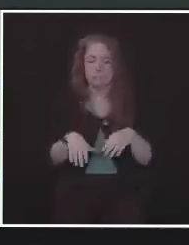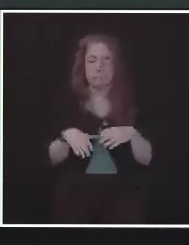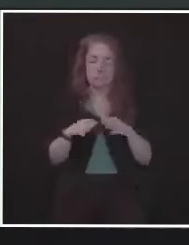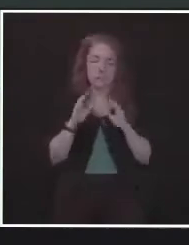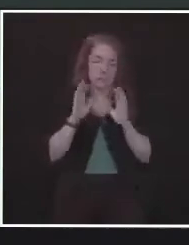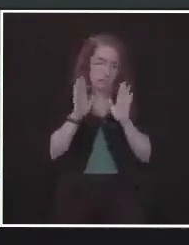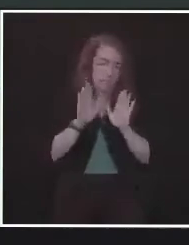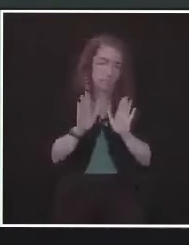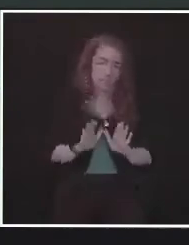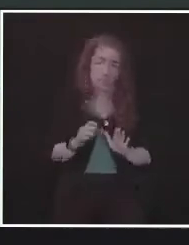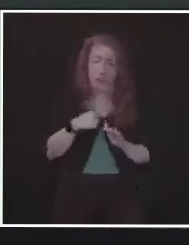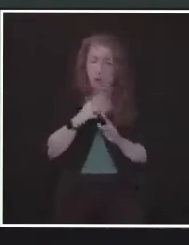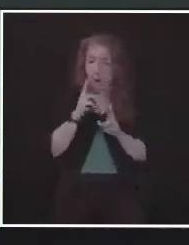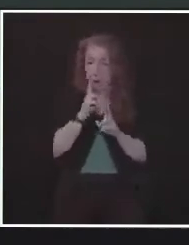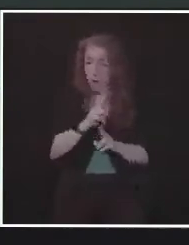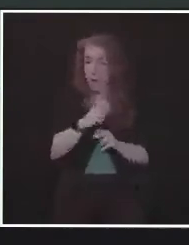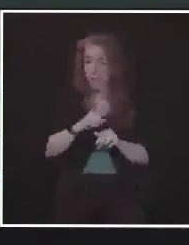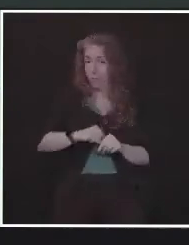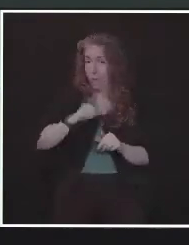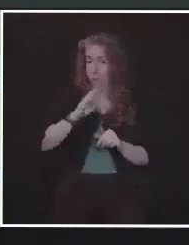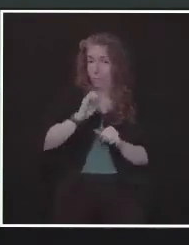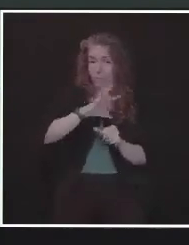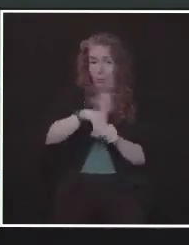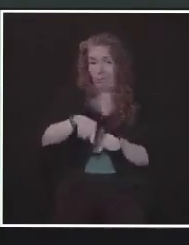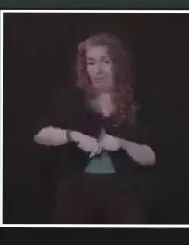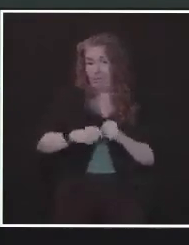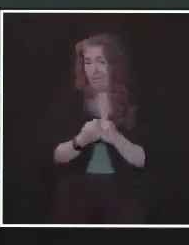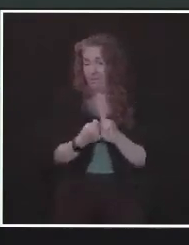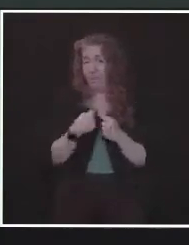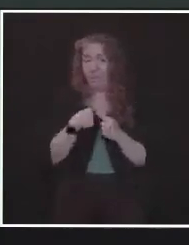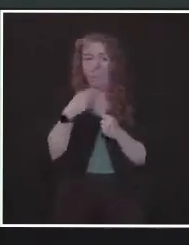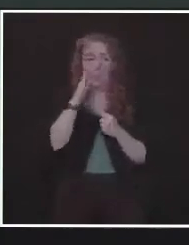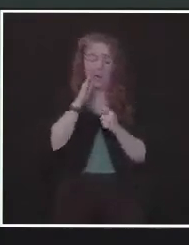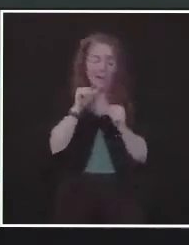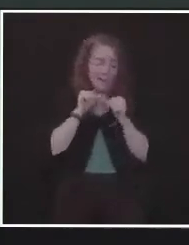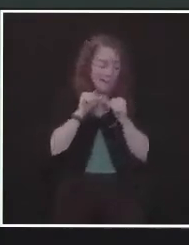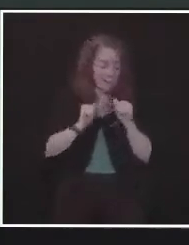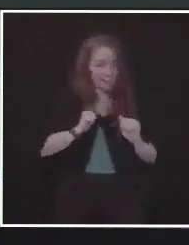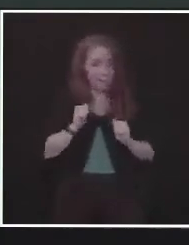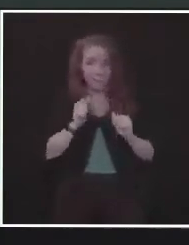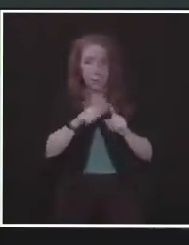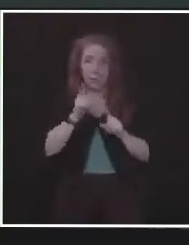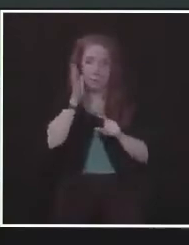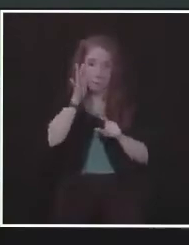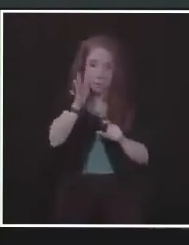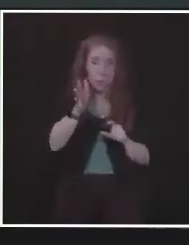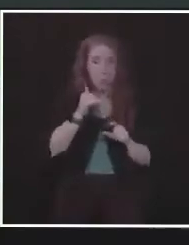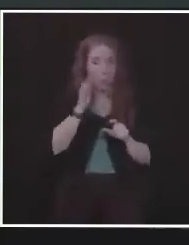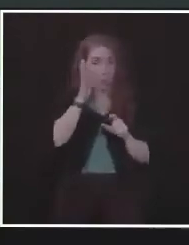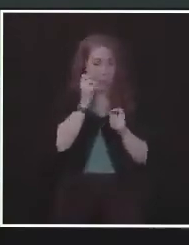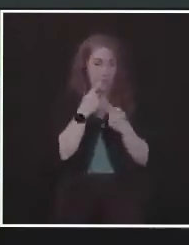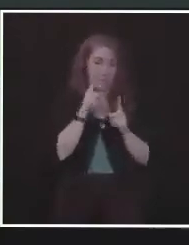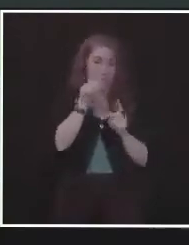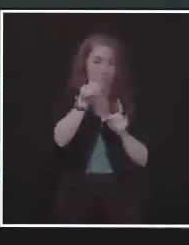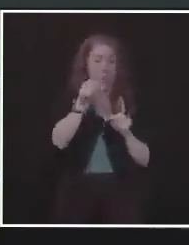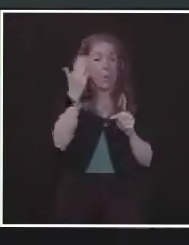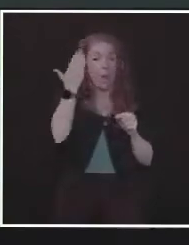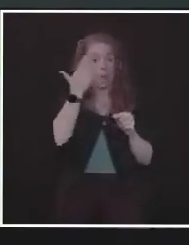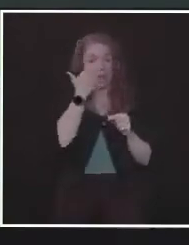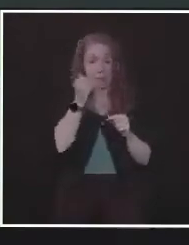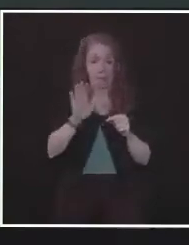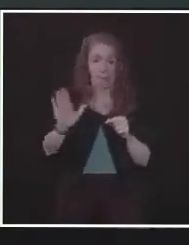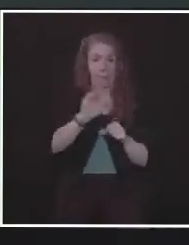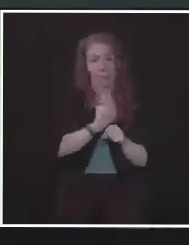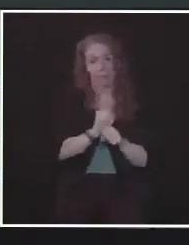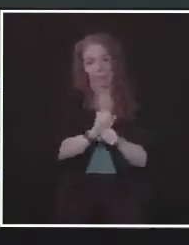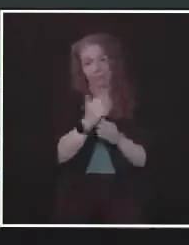this team. We are going to charge forward into the future. We are going to be successful, and it's going to be because of all of you. Thank you.